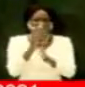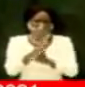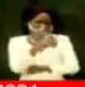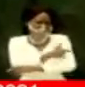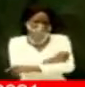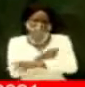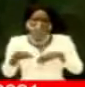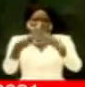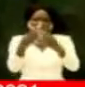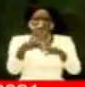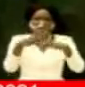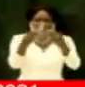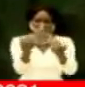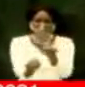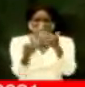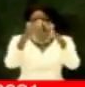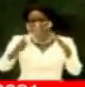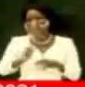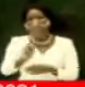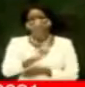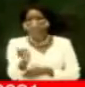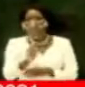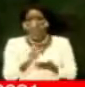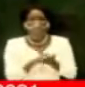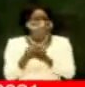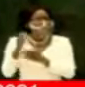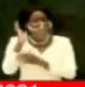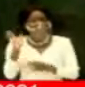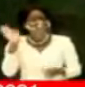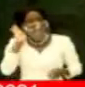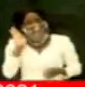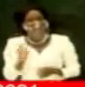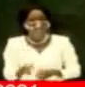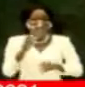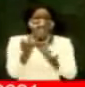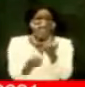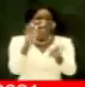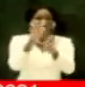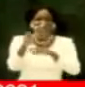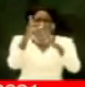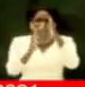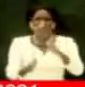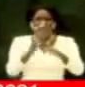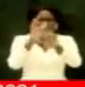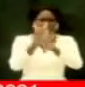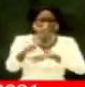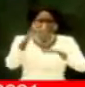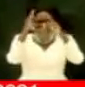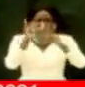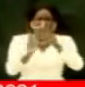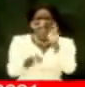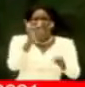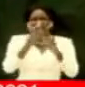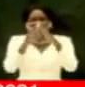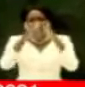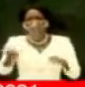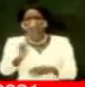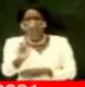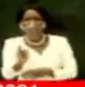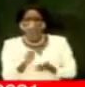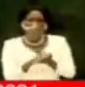instances where kids have run away from school to say no government is bringing in the vaccine to give us. We are not giving the